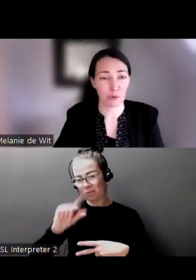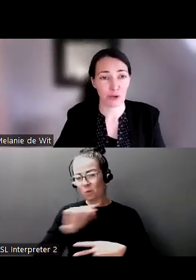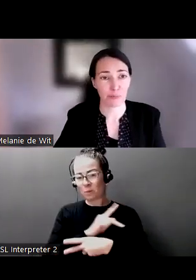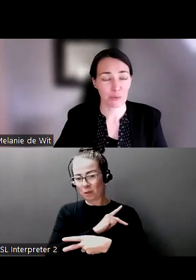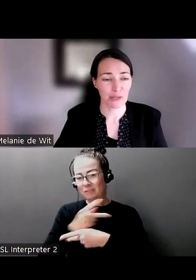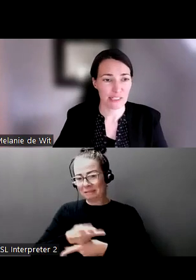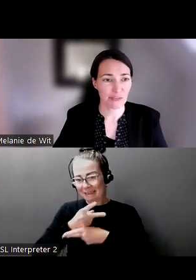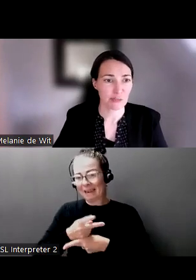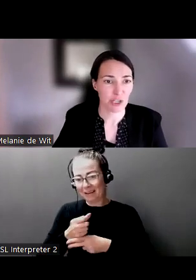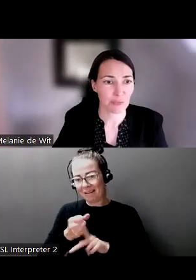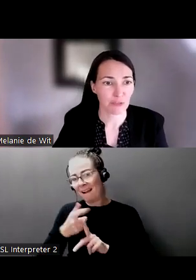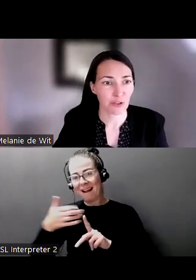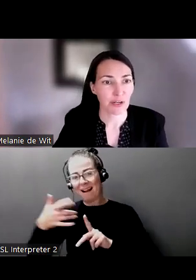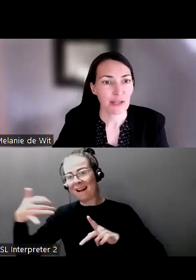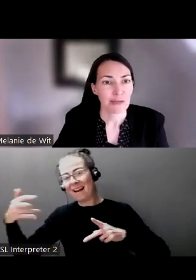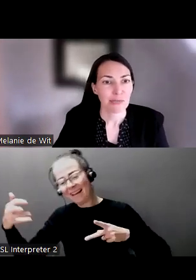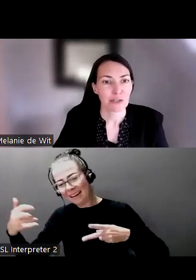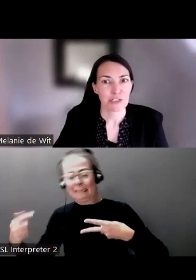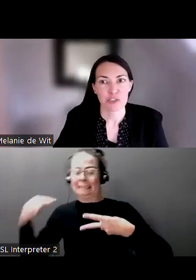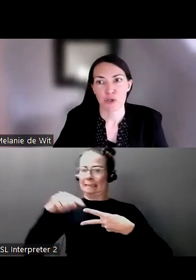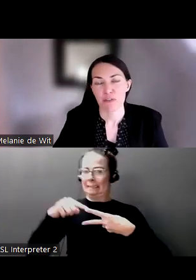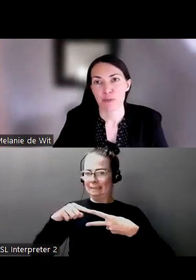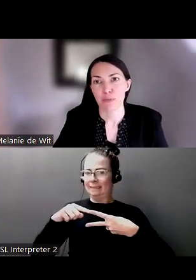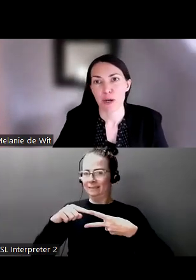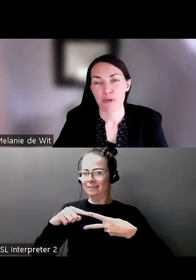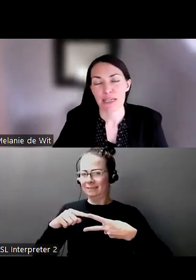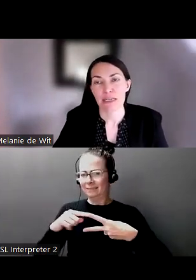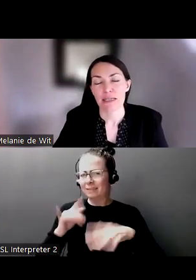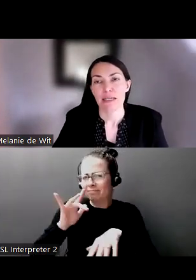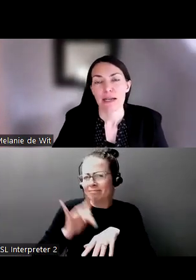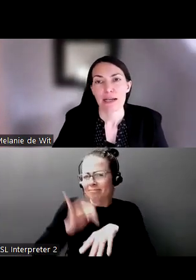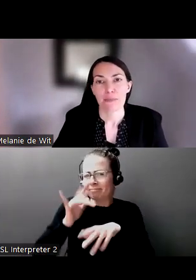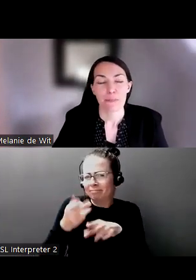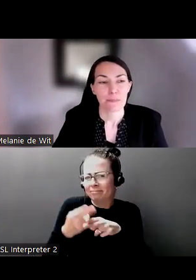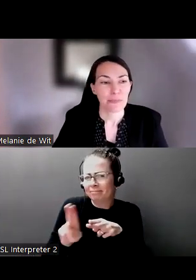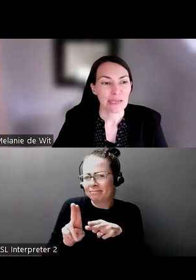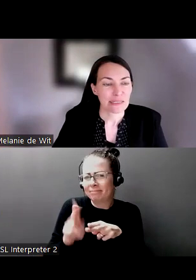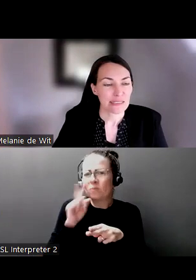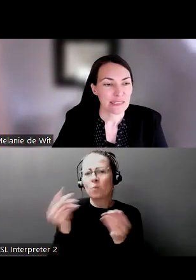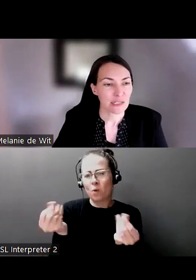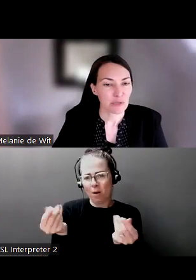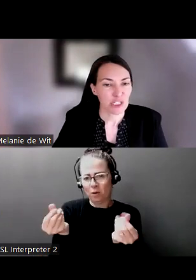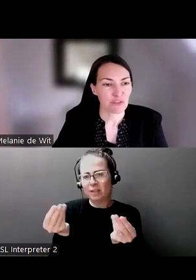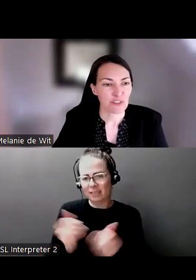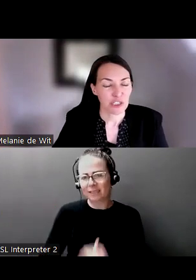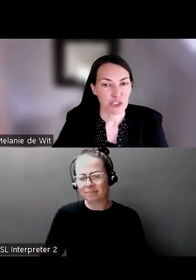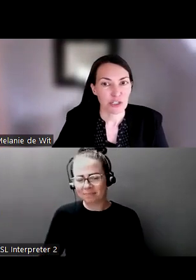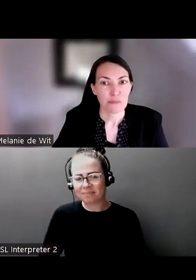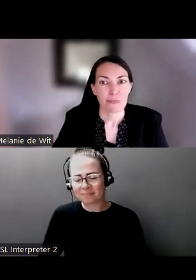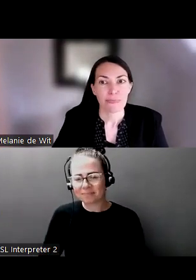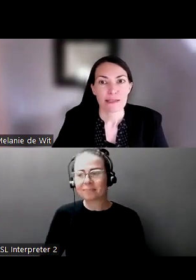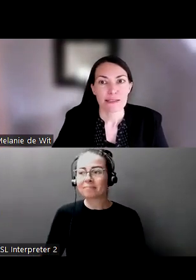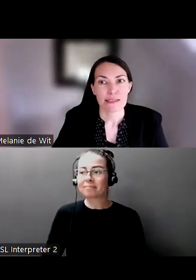really important, but I want to save some time here for powers of attorney for property. Big distinguishing